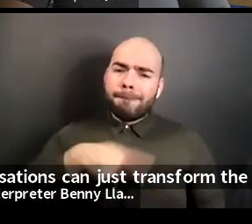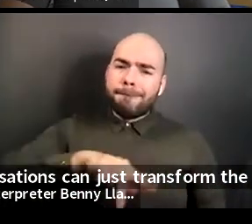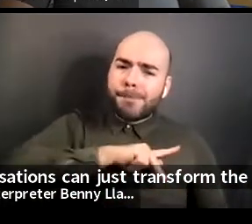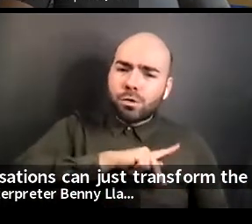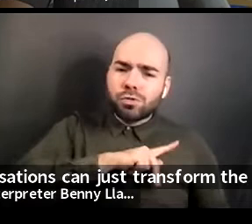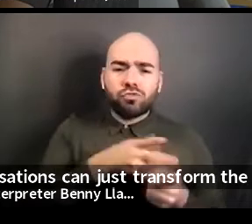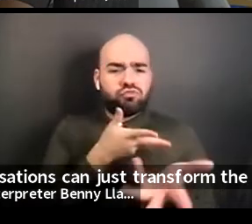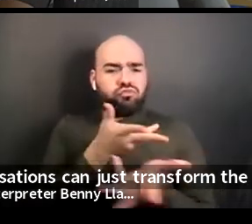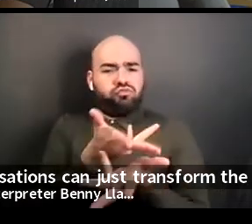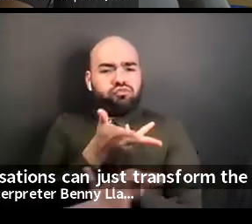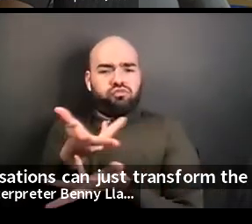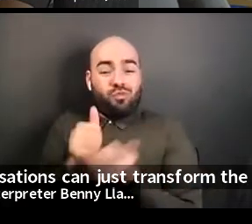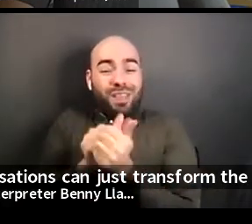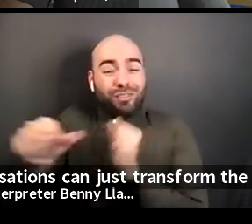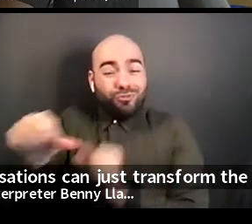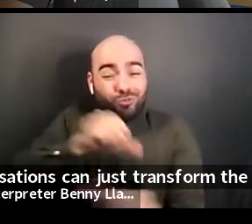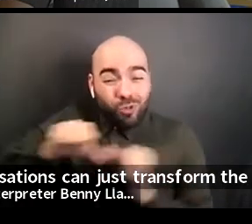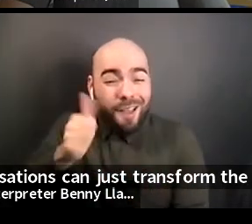daily basis.